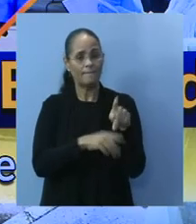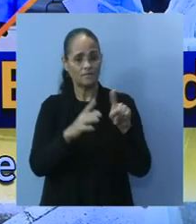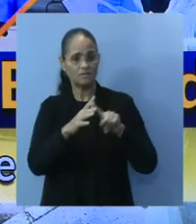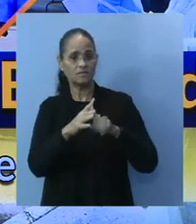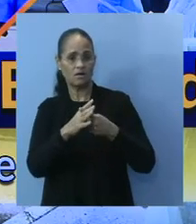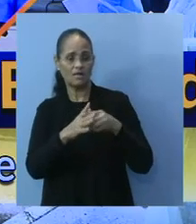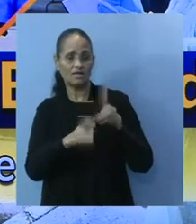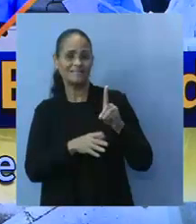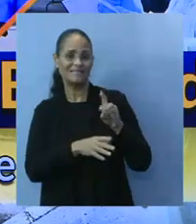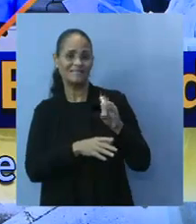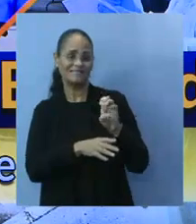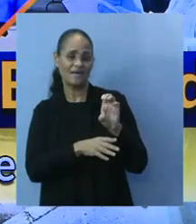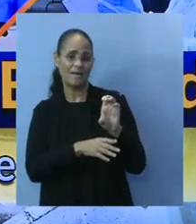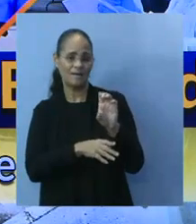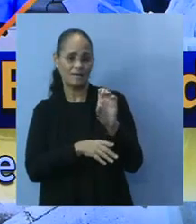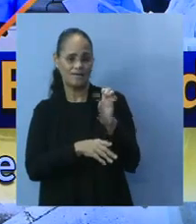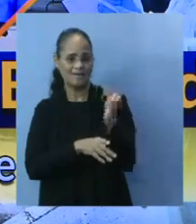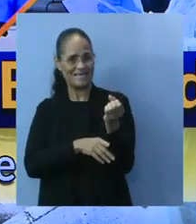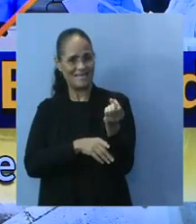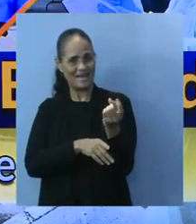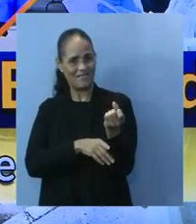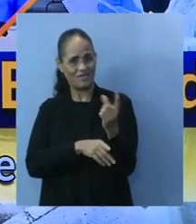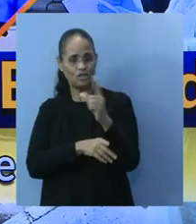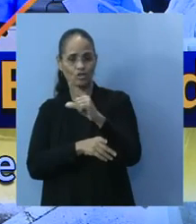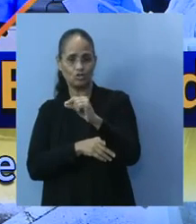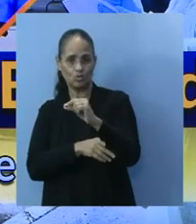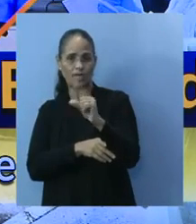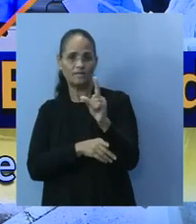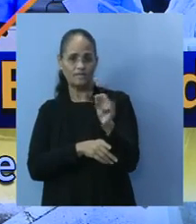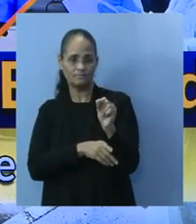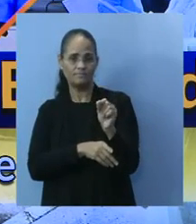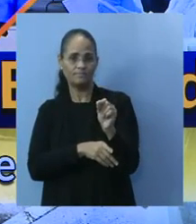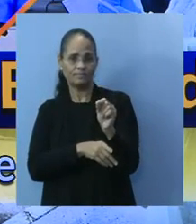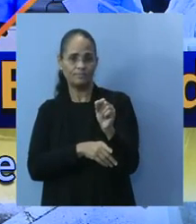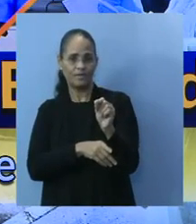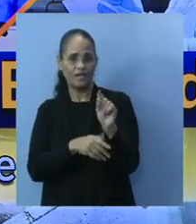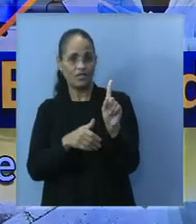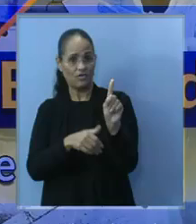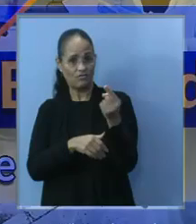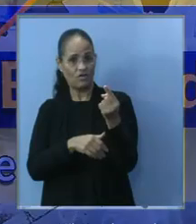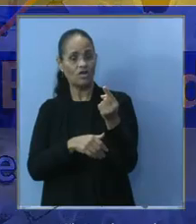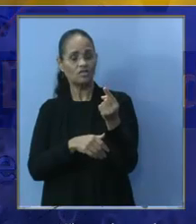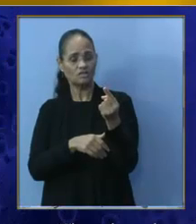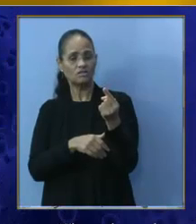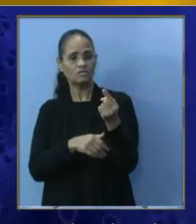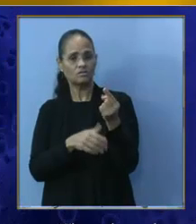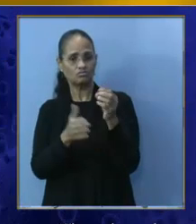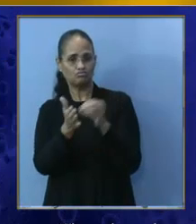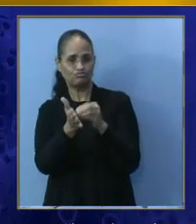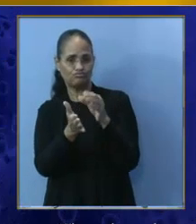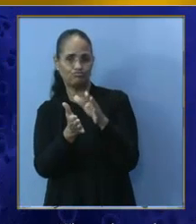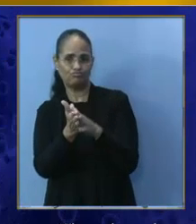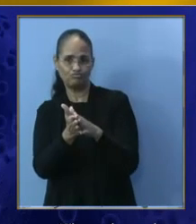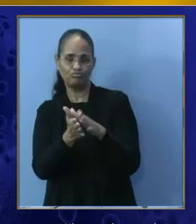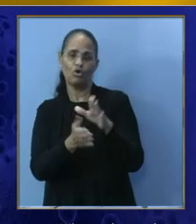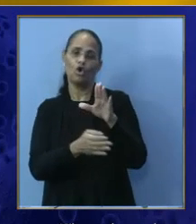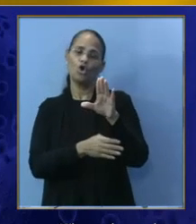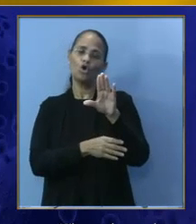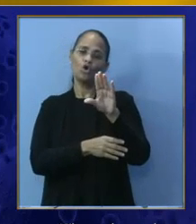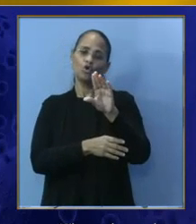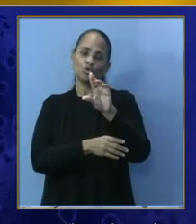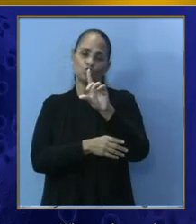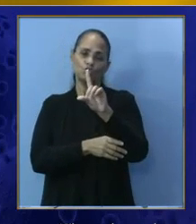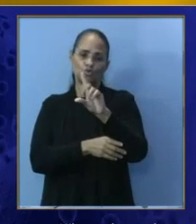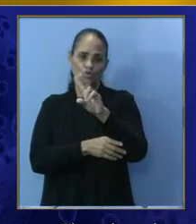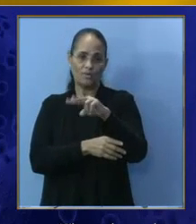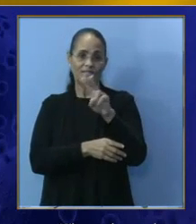December 11, 2020. The first code out of the system was issued on December 22nd,